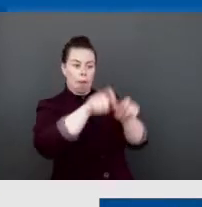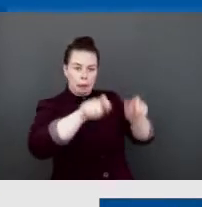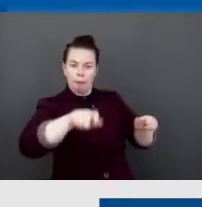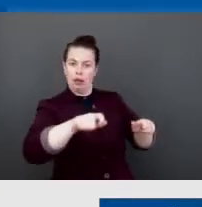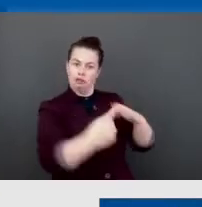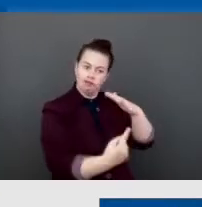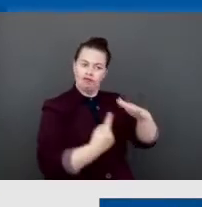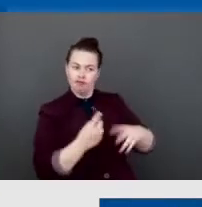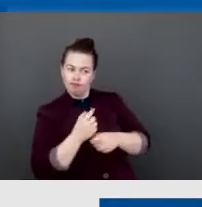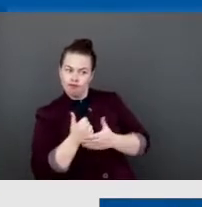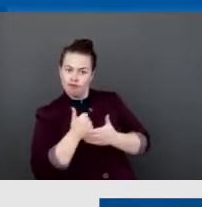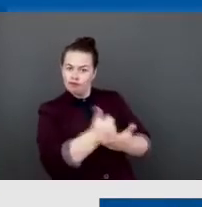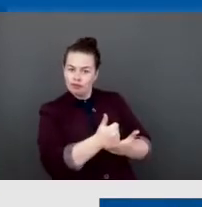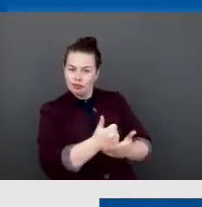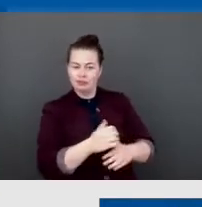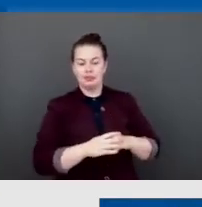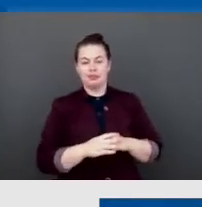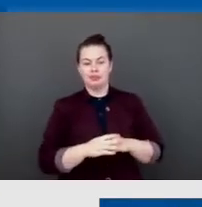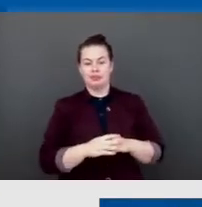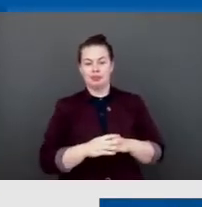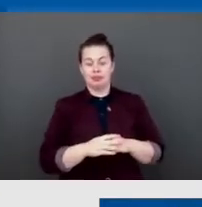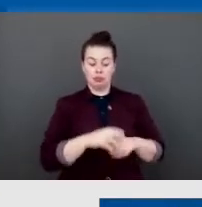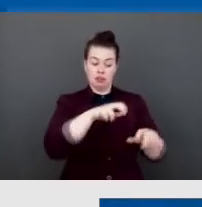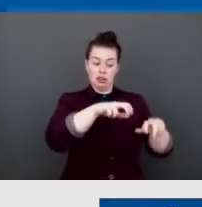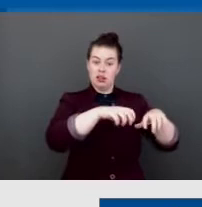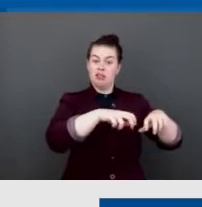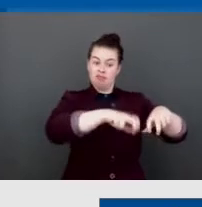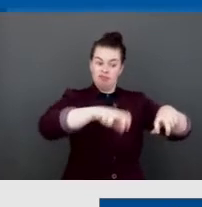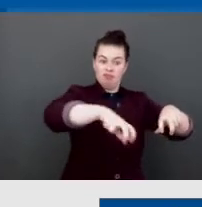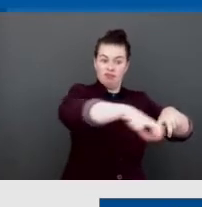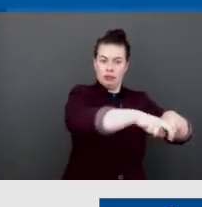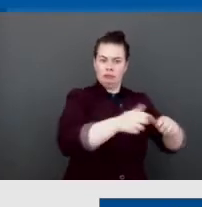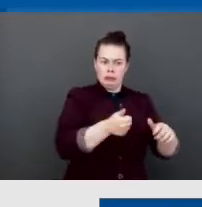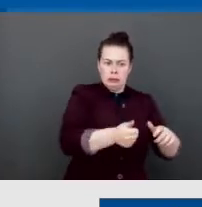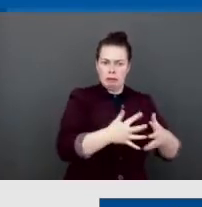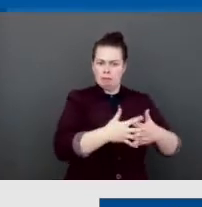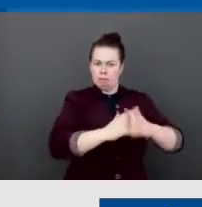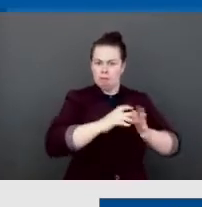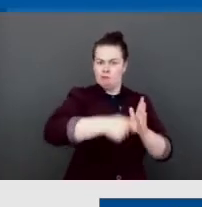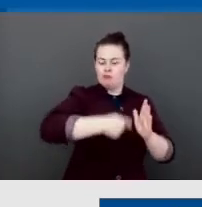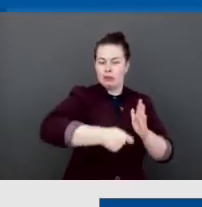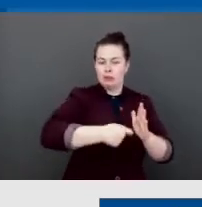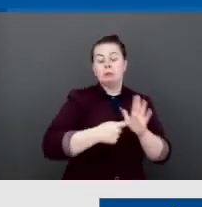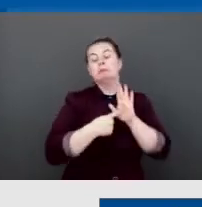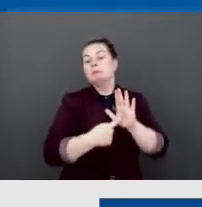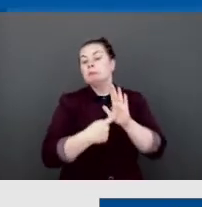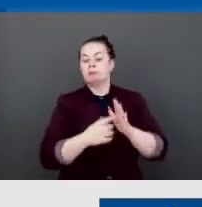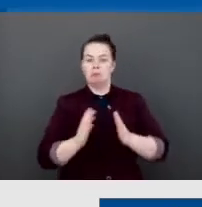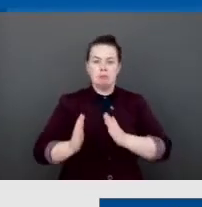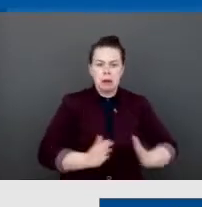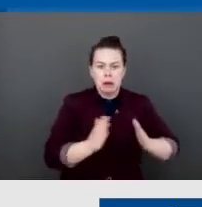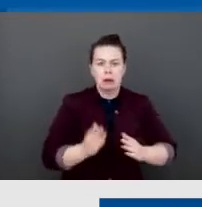care holder individuals. In this territory, the municipalities have been deployment local and